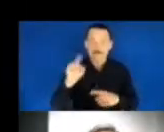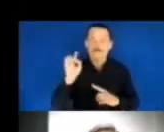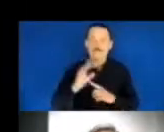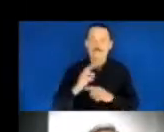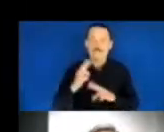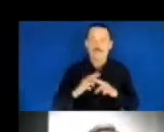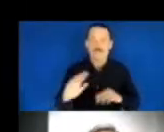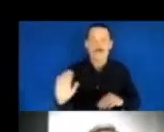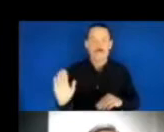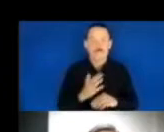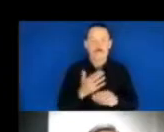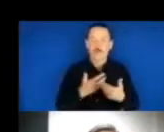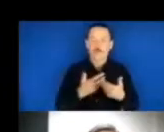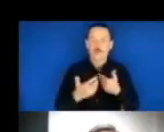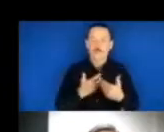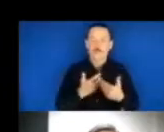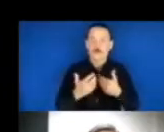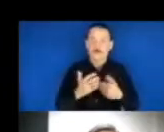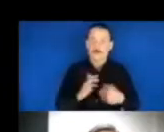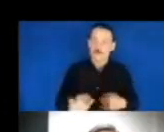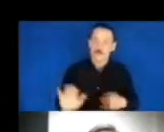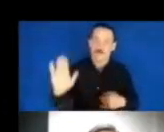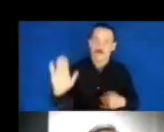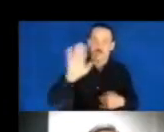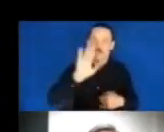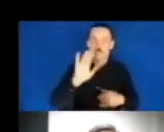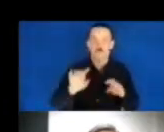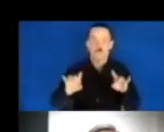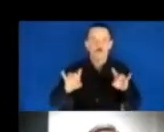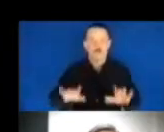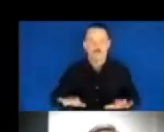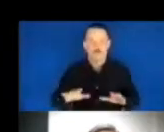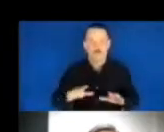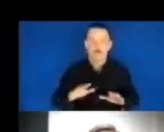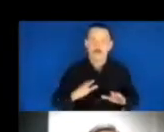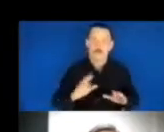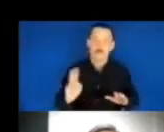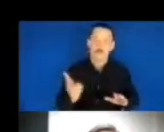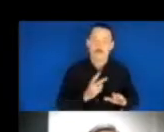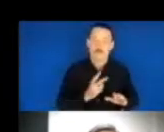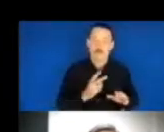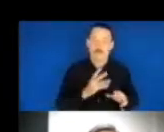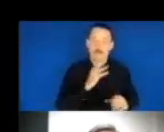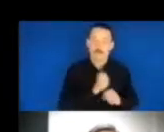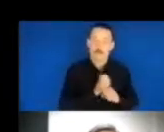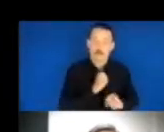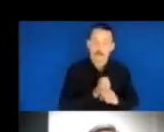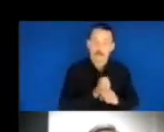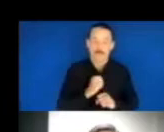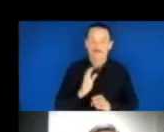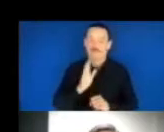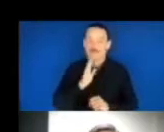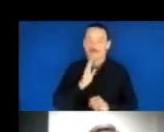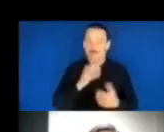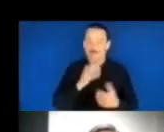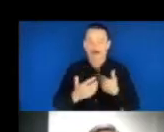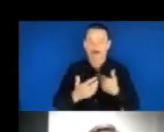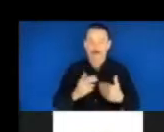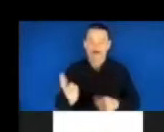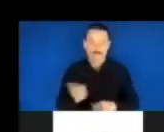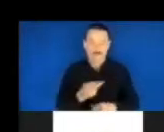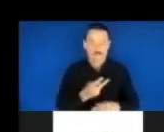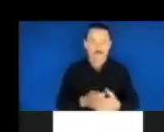Australia, including public and private universities. Now, each university does have